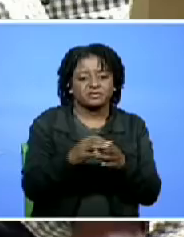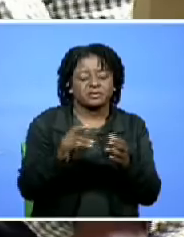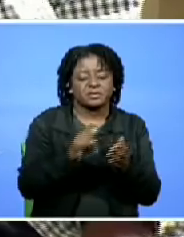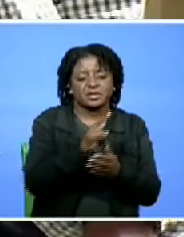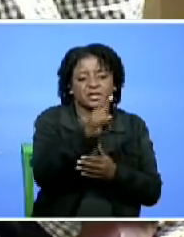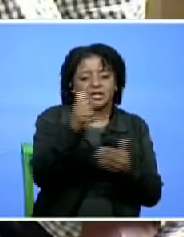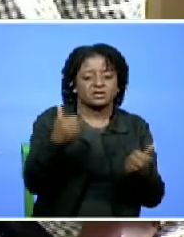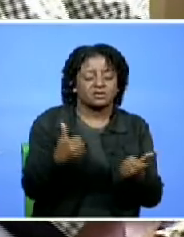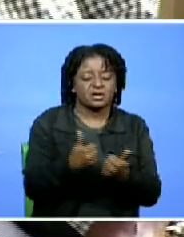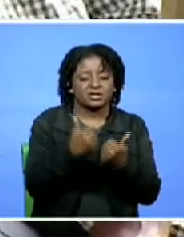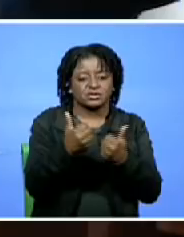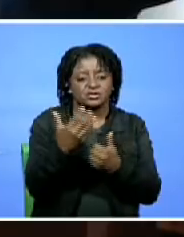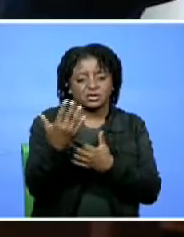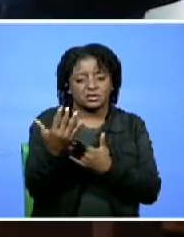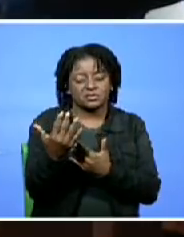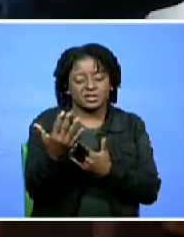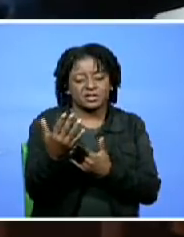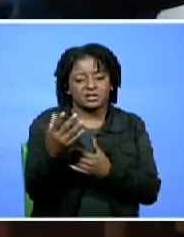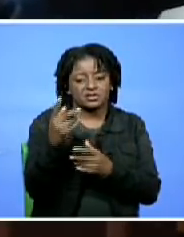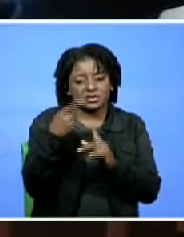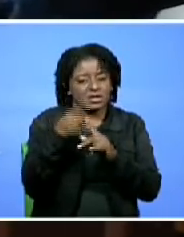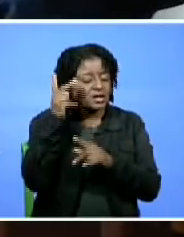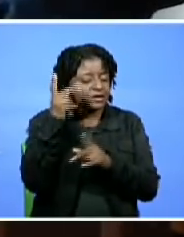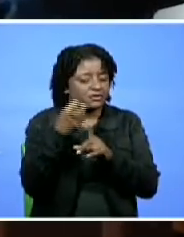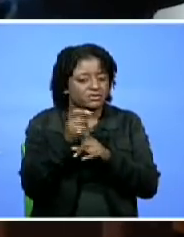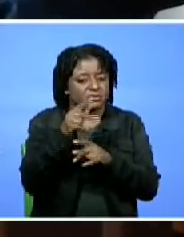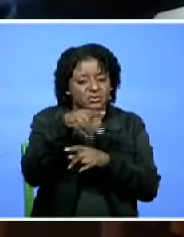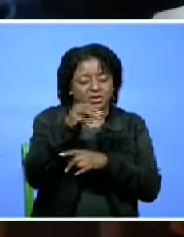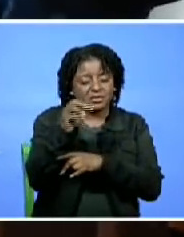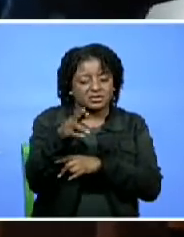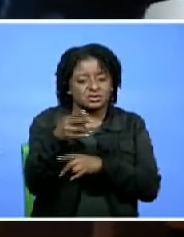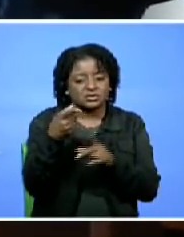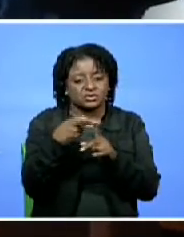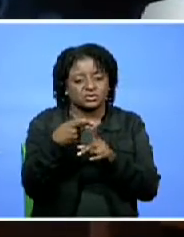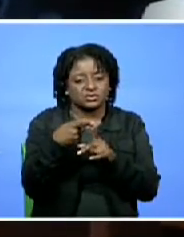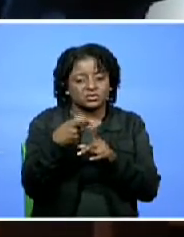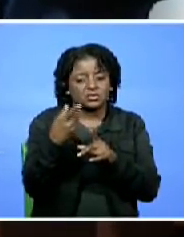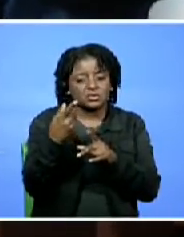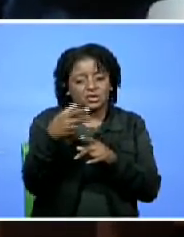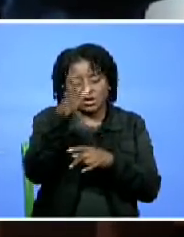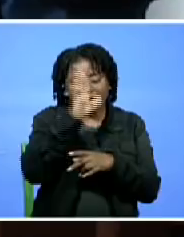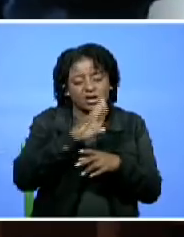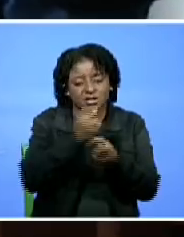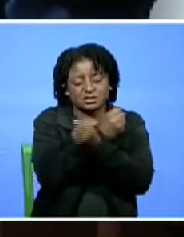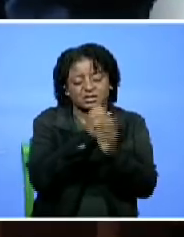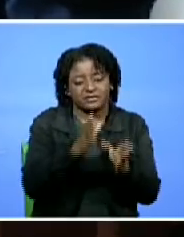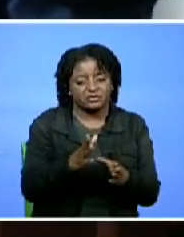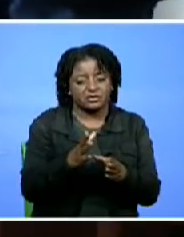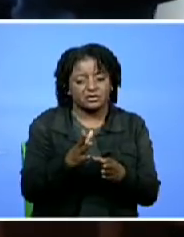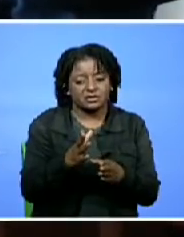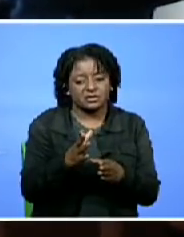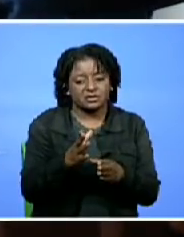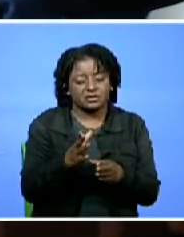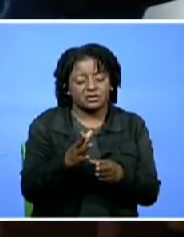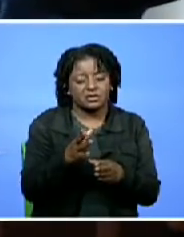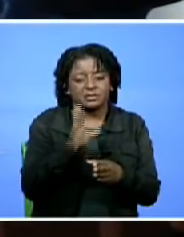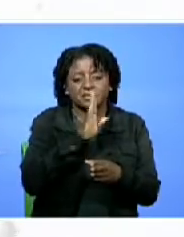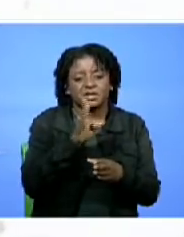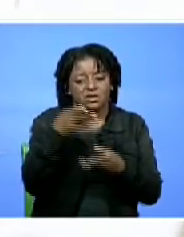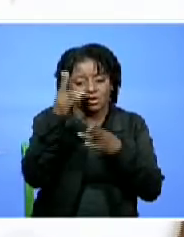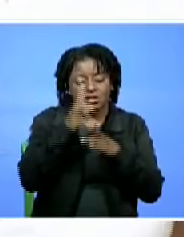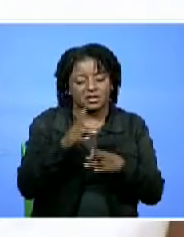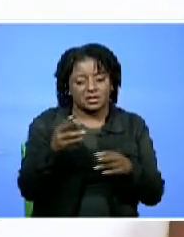to hear from the Prime Minister. To the only wise God and Savior, be honor and majesty, dominion and